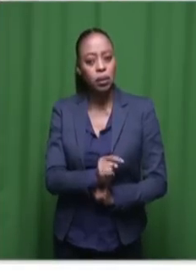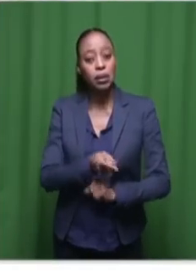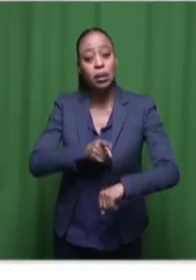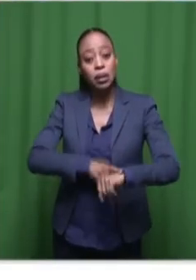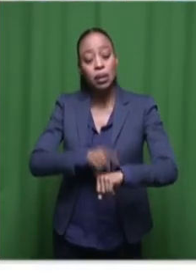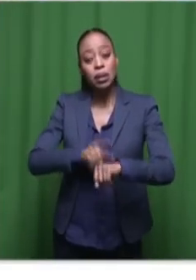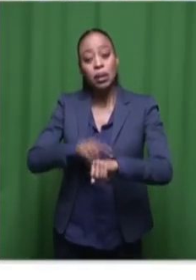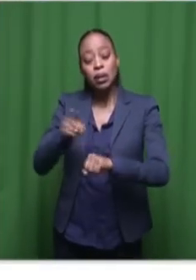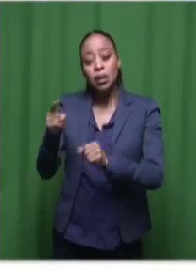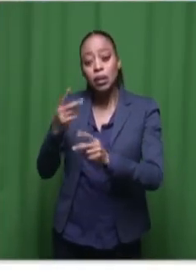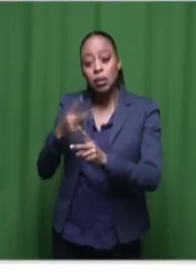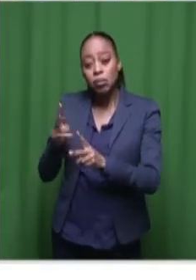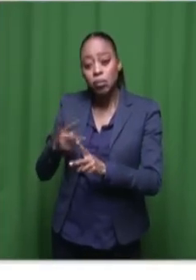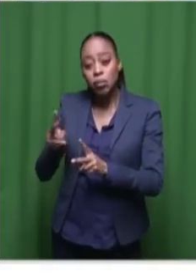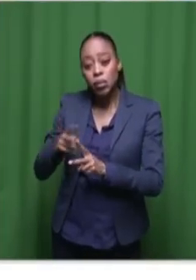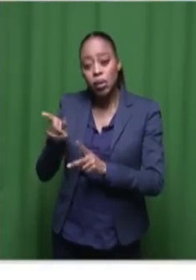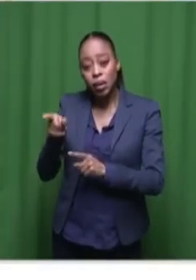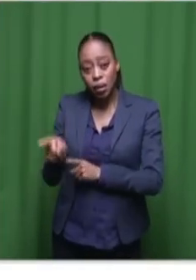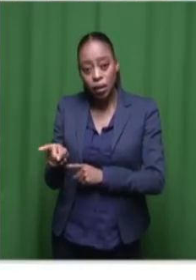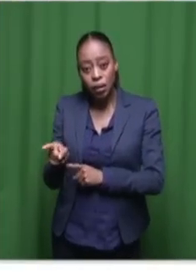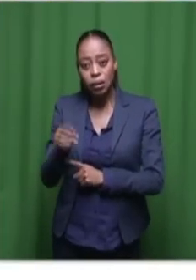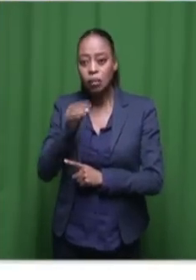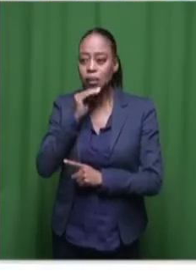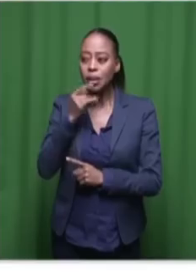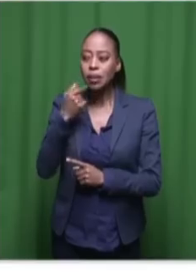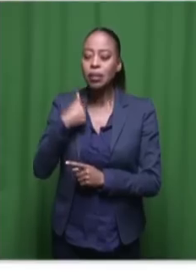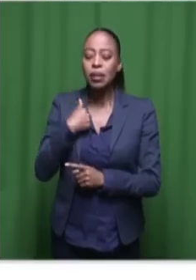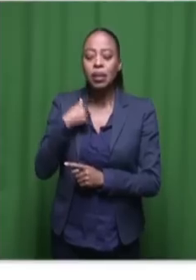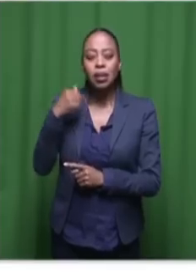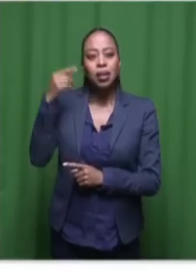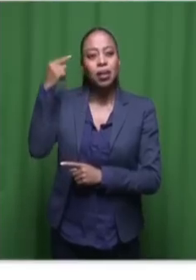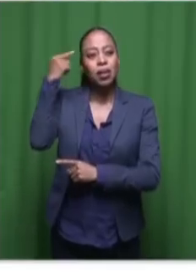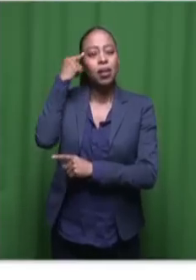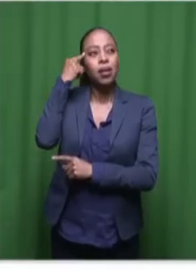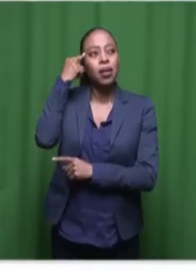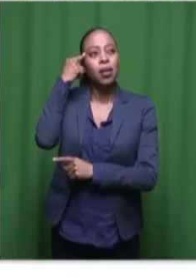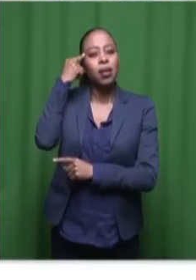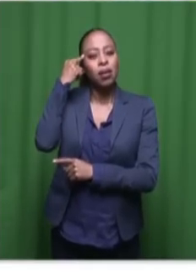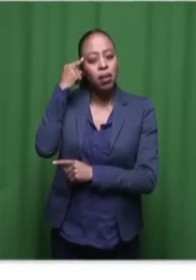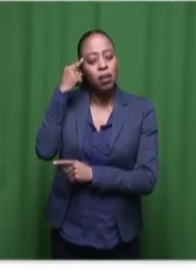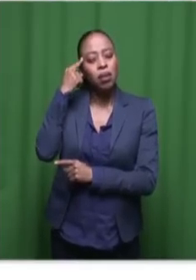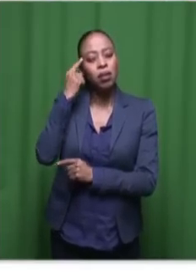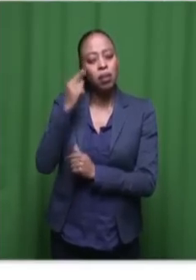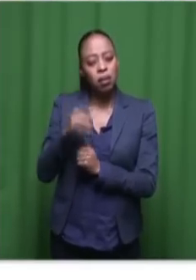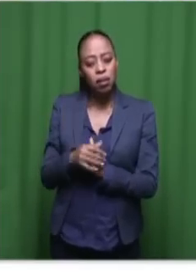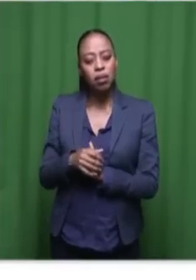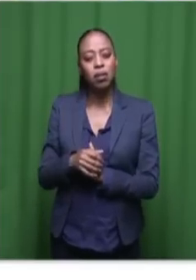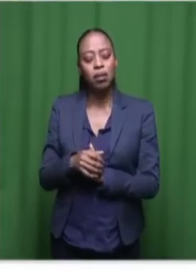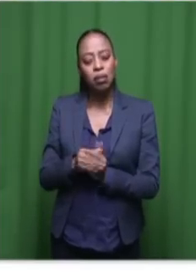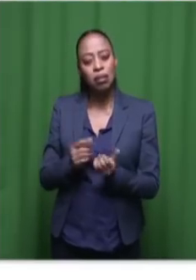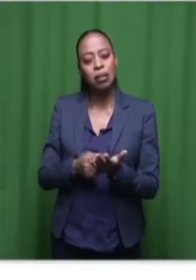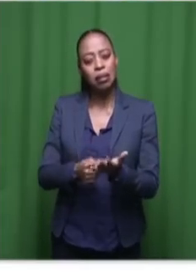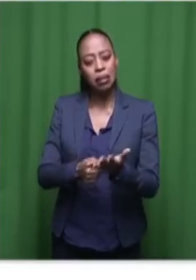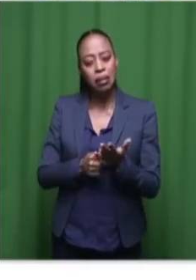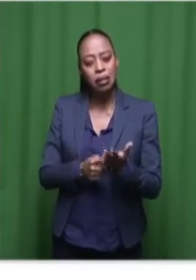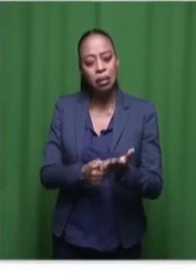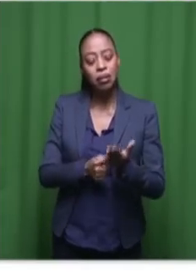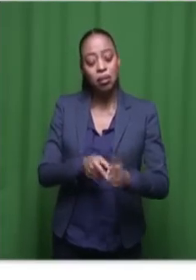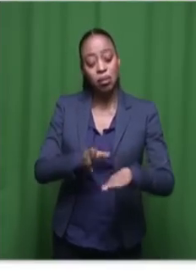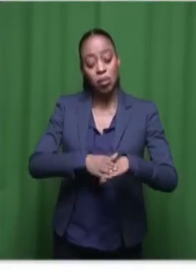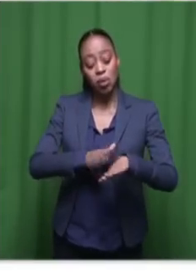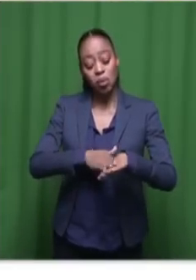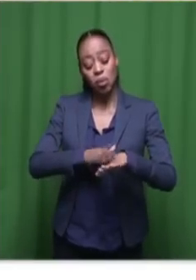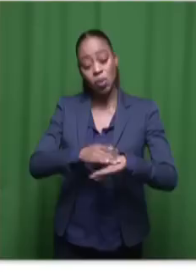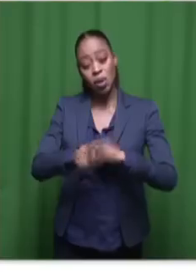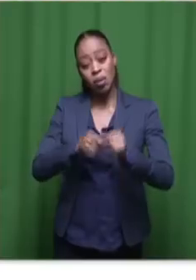were putting together this crown, what comes to mind is the raging debate out there, particularly on